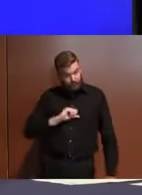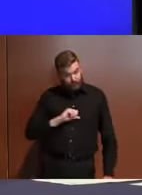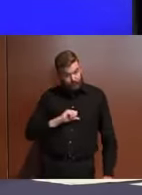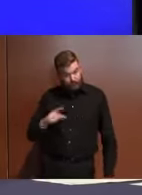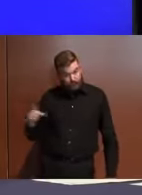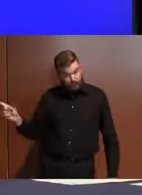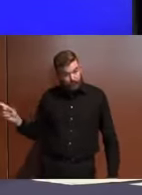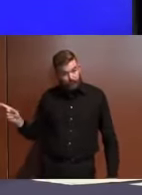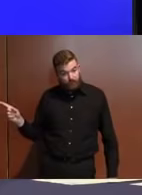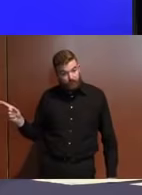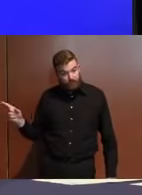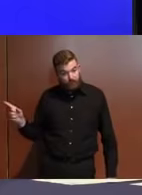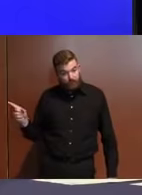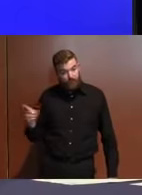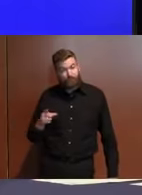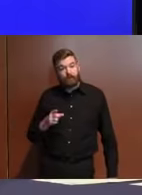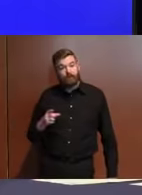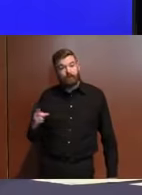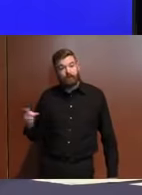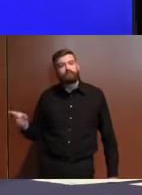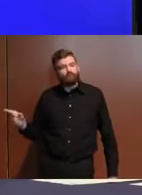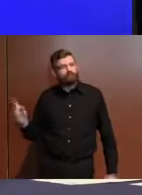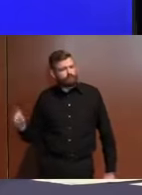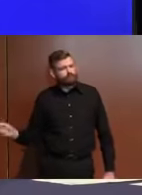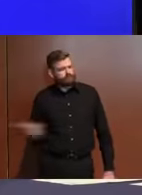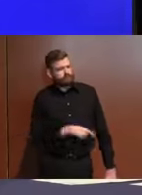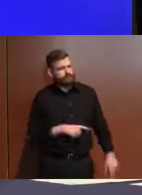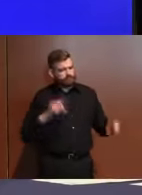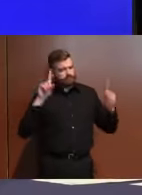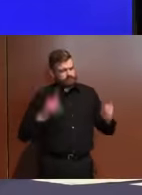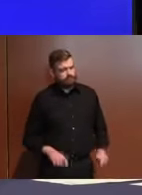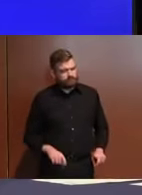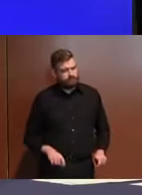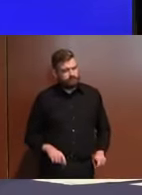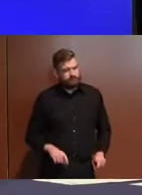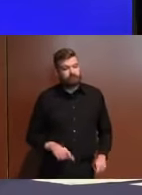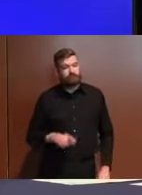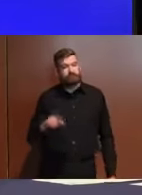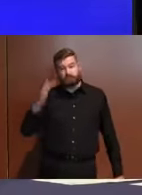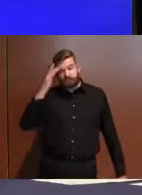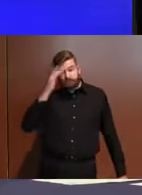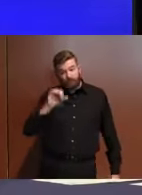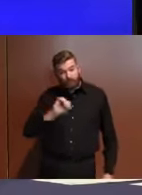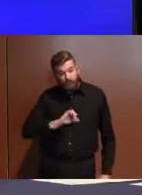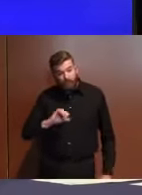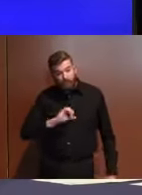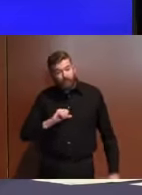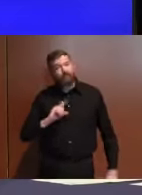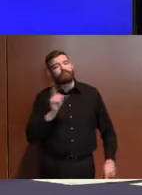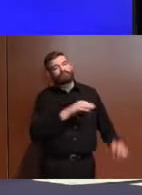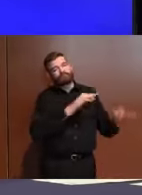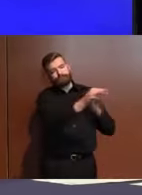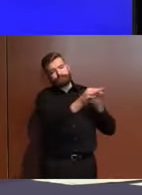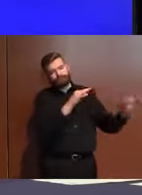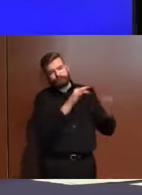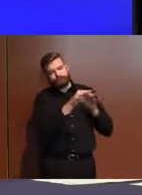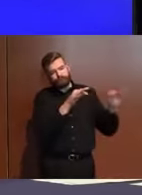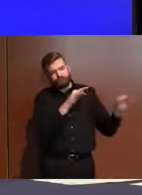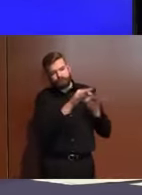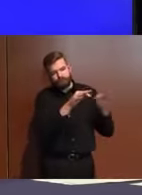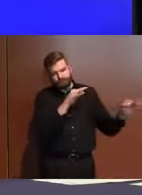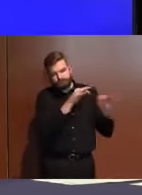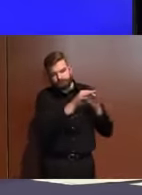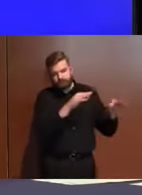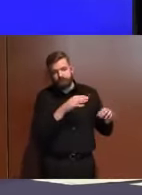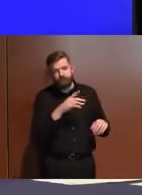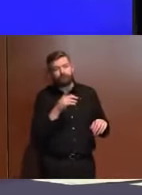off. Assuming they're symptomatic, I'm going to say they could show up and they can explain their situation, and God willing, they'll let them through. I don't think that's going to